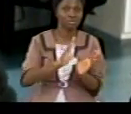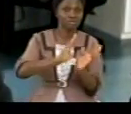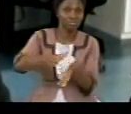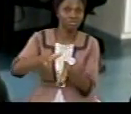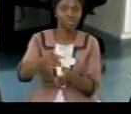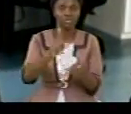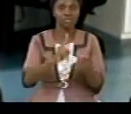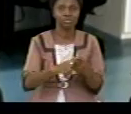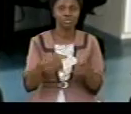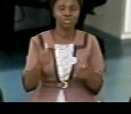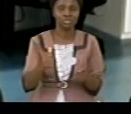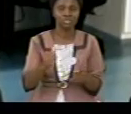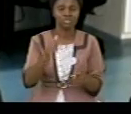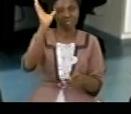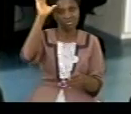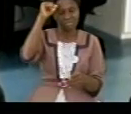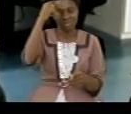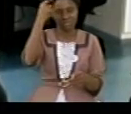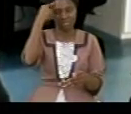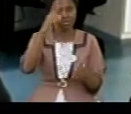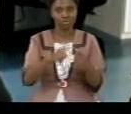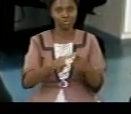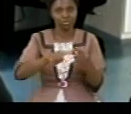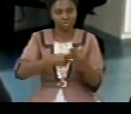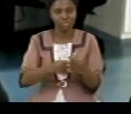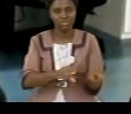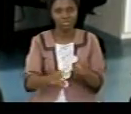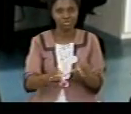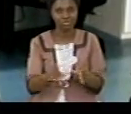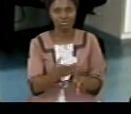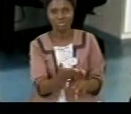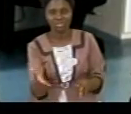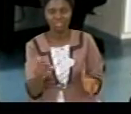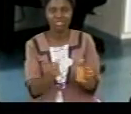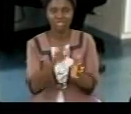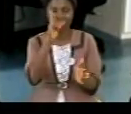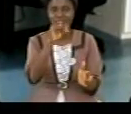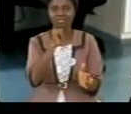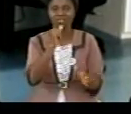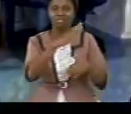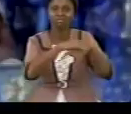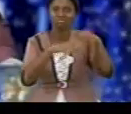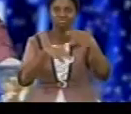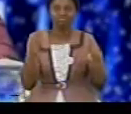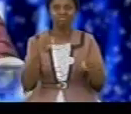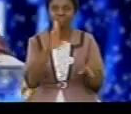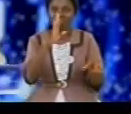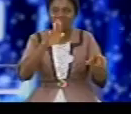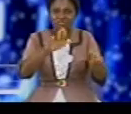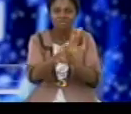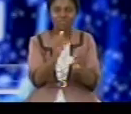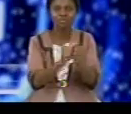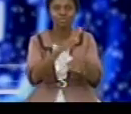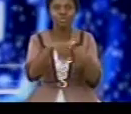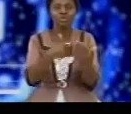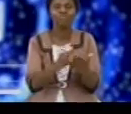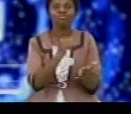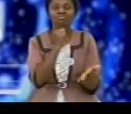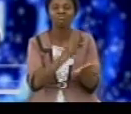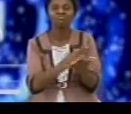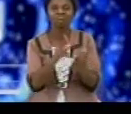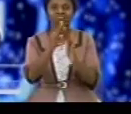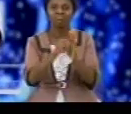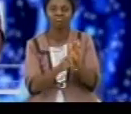to do those things which are not convenient, being filled with all unrighteousness, fornication,